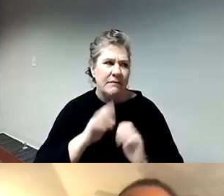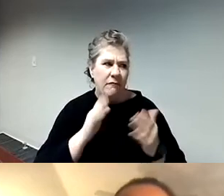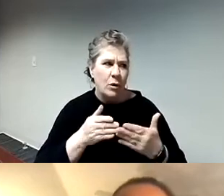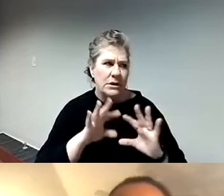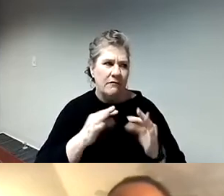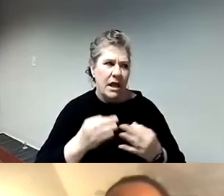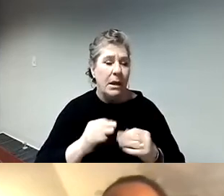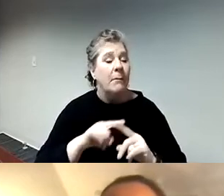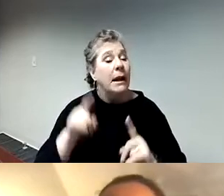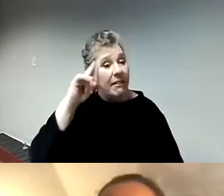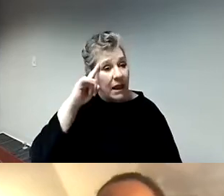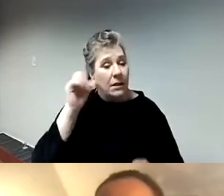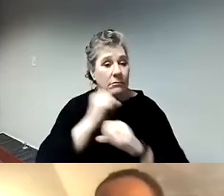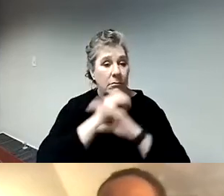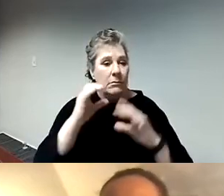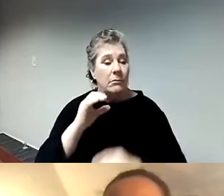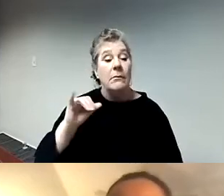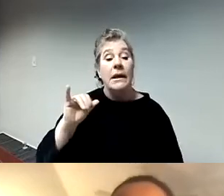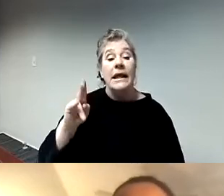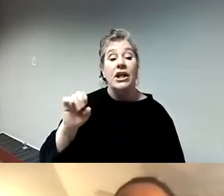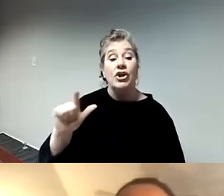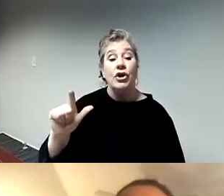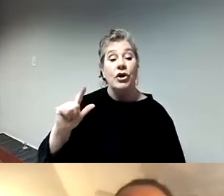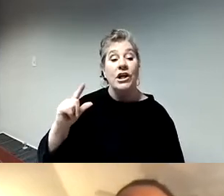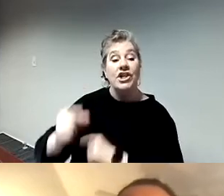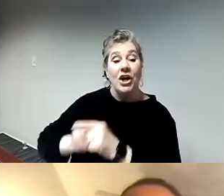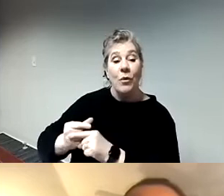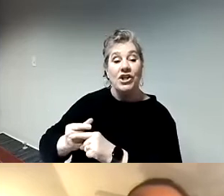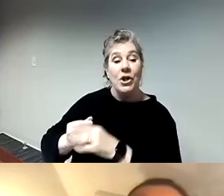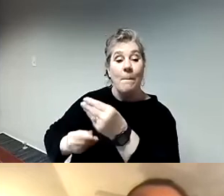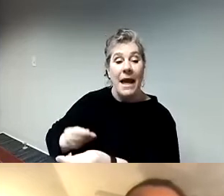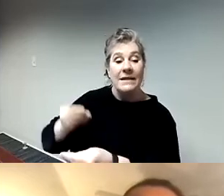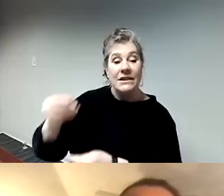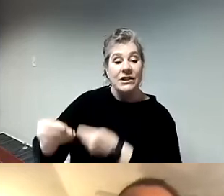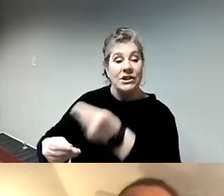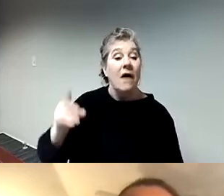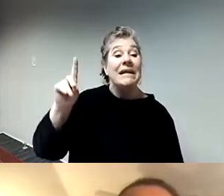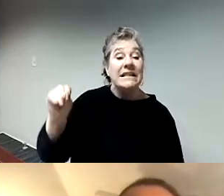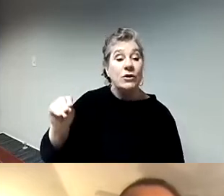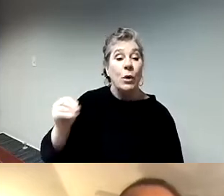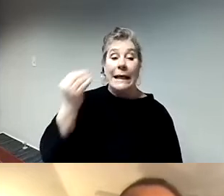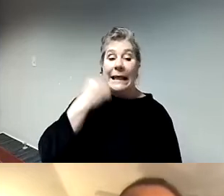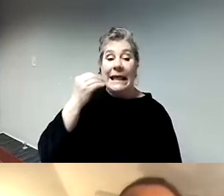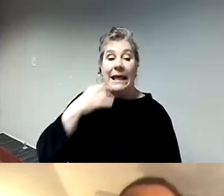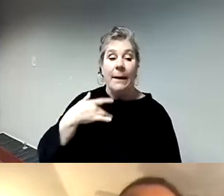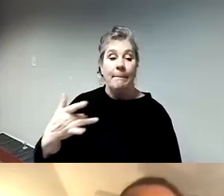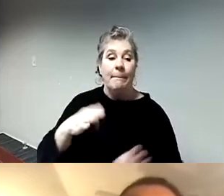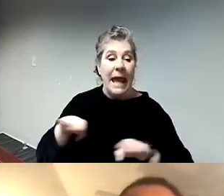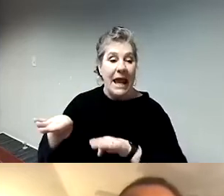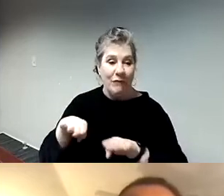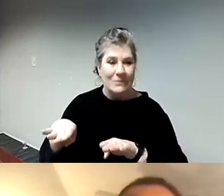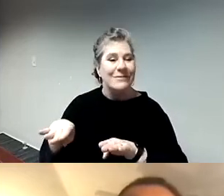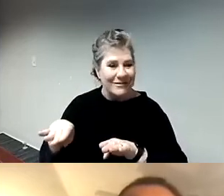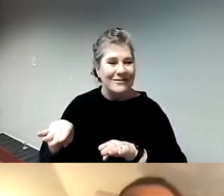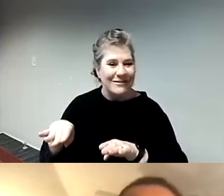lot about the intergenerational passage of disordered eating behaviors. Because I think